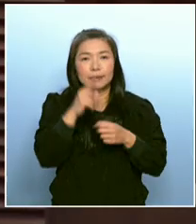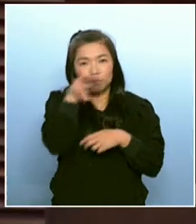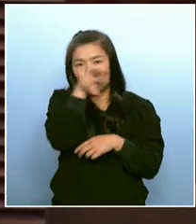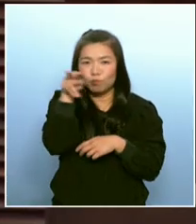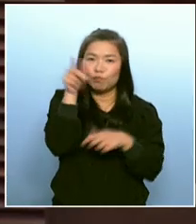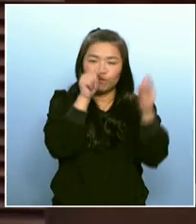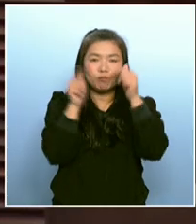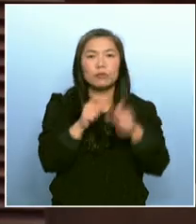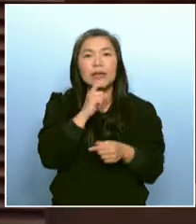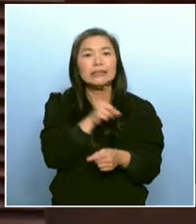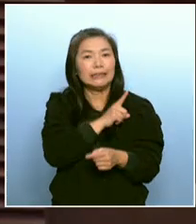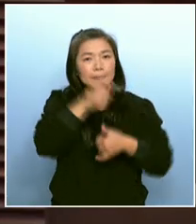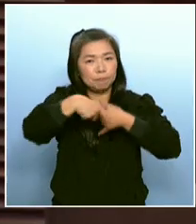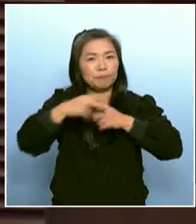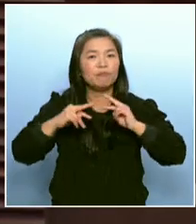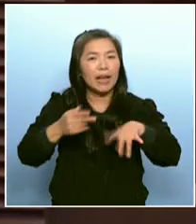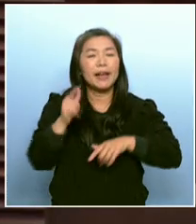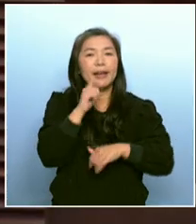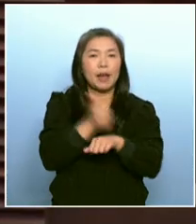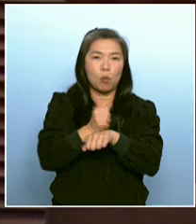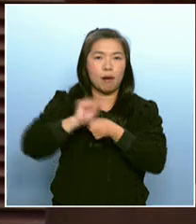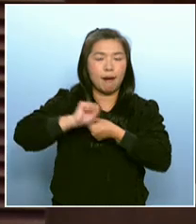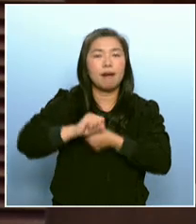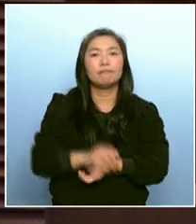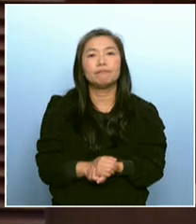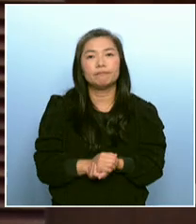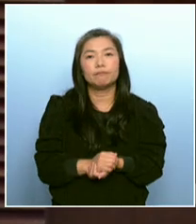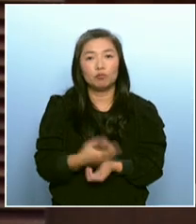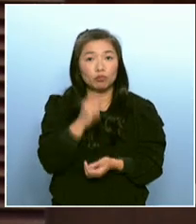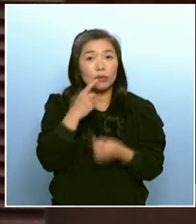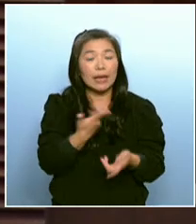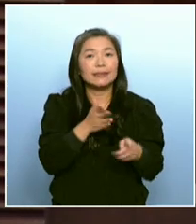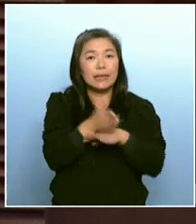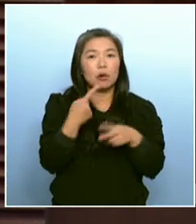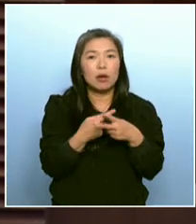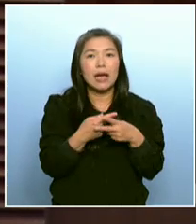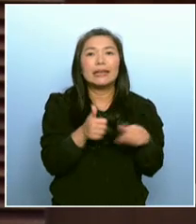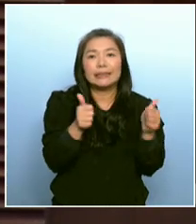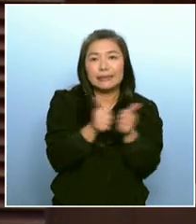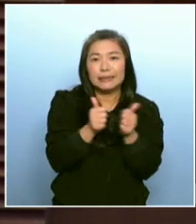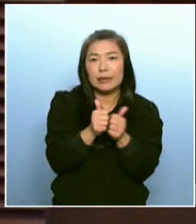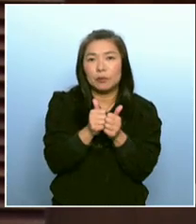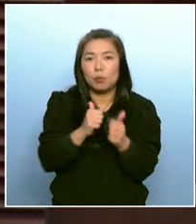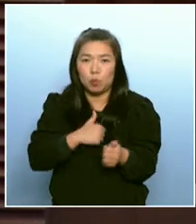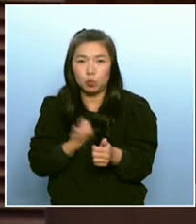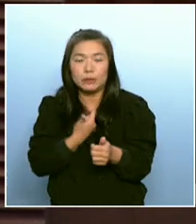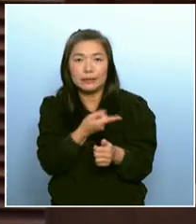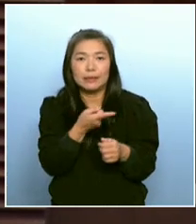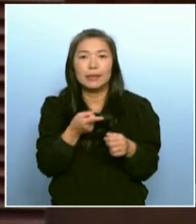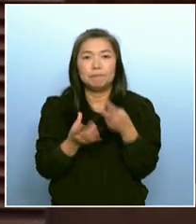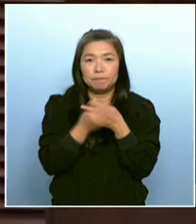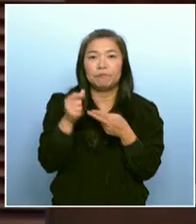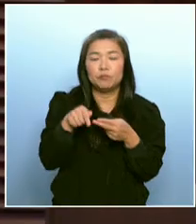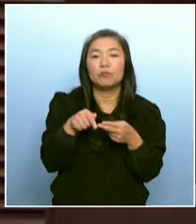to encourage children to cultivate positive attitudes. This also aims to create more opportunities